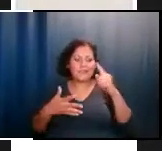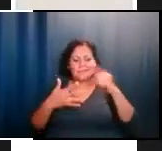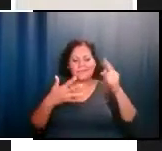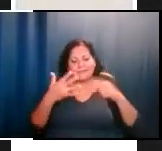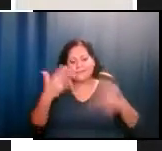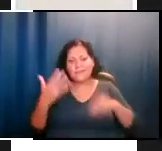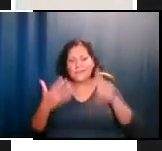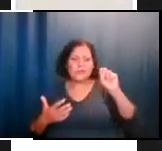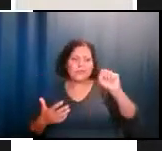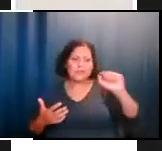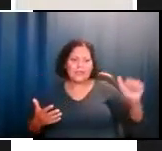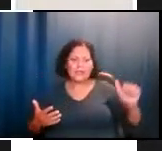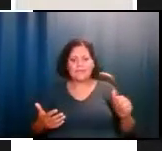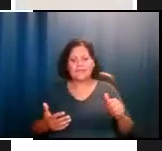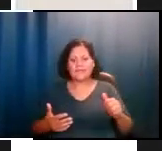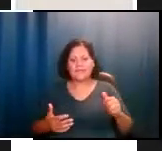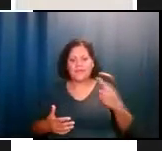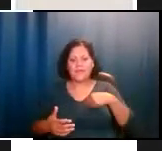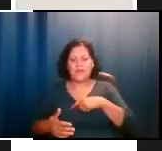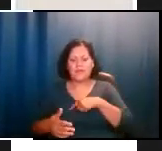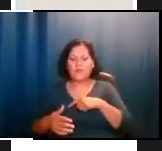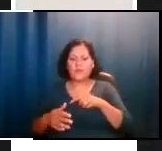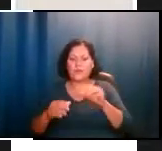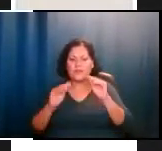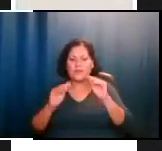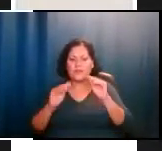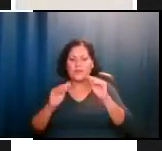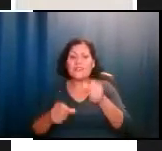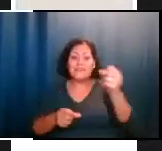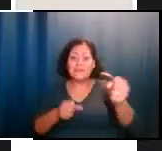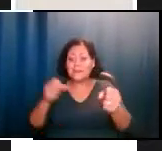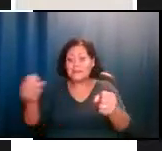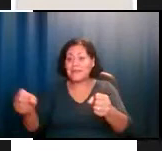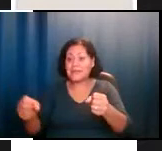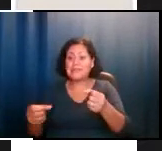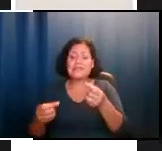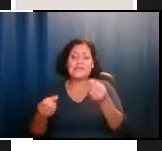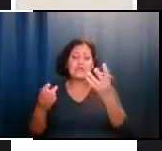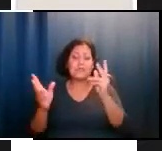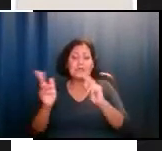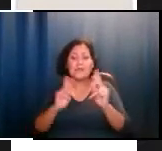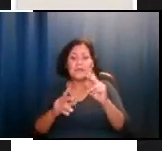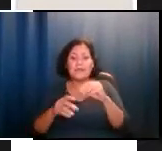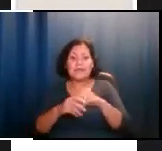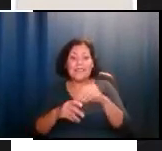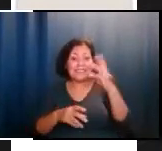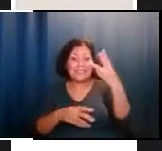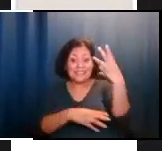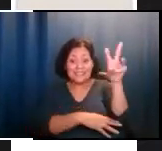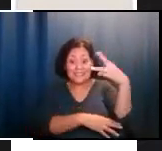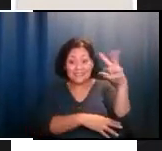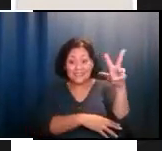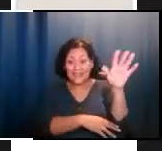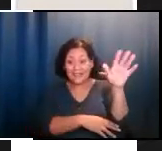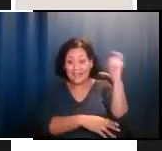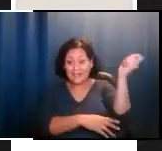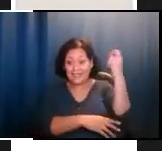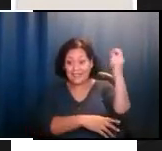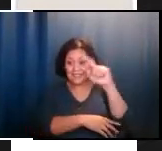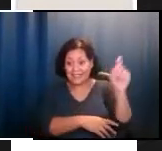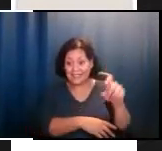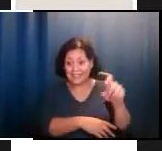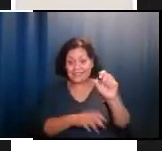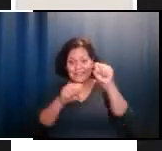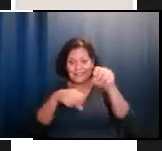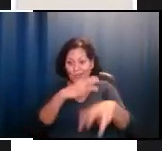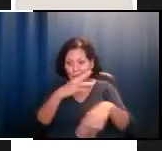USAA. We've placed people at so many, the zoo, Six Flags, Fiesta Texas, SeaWorld, on and on. You